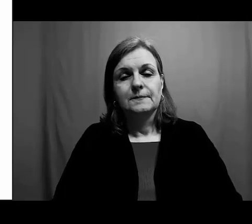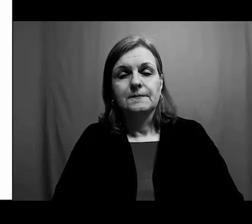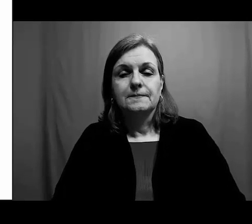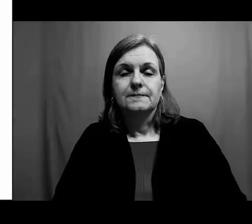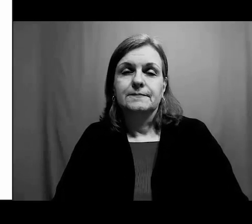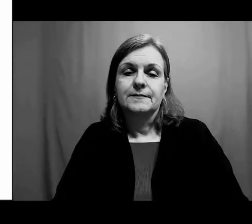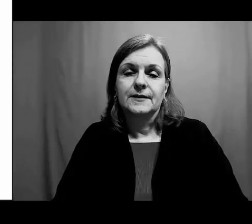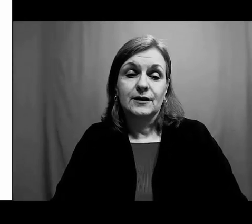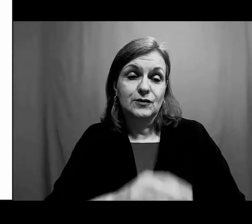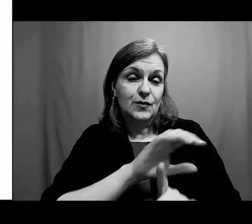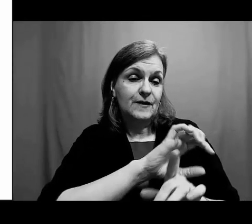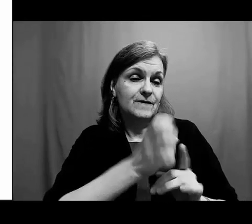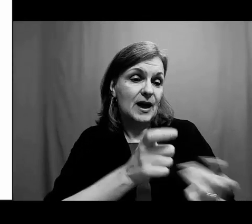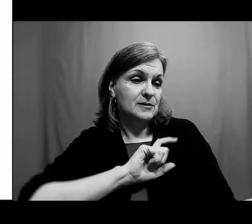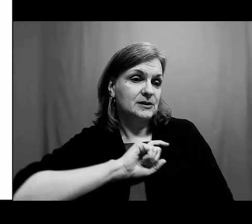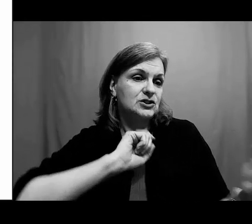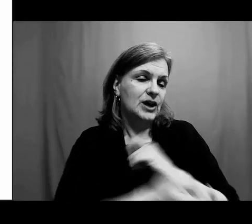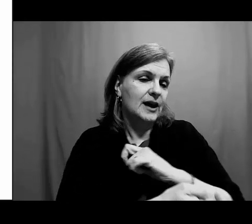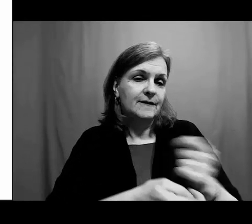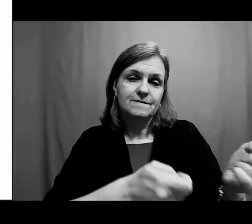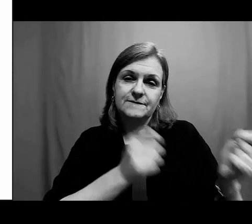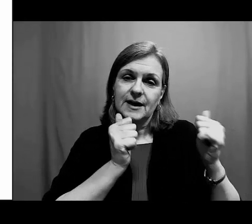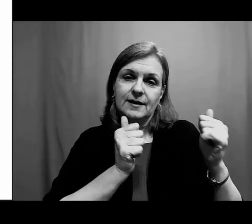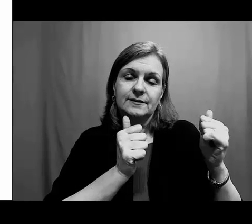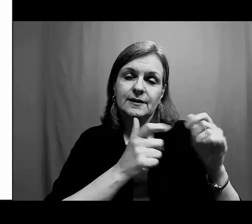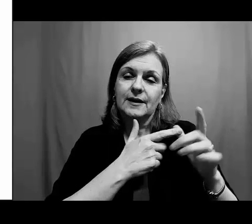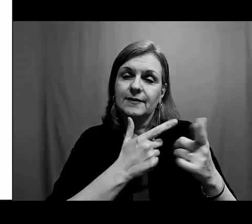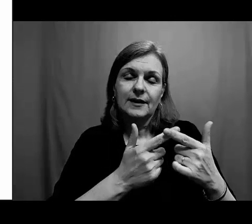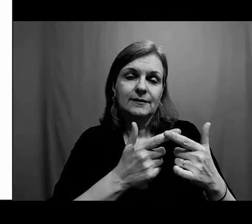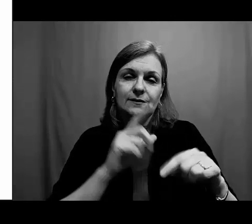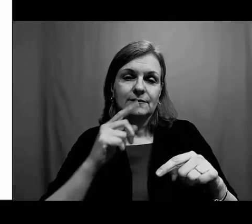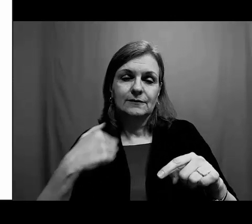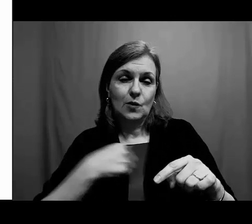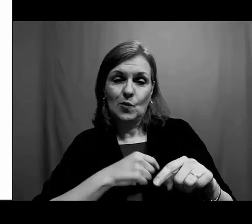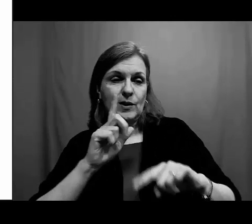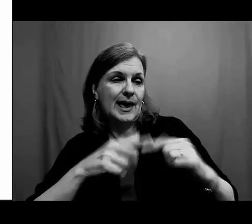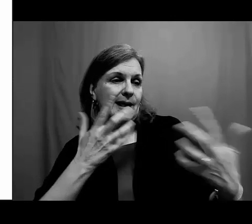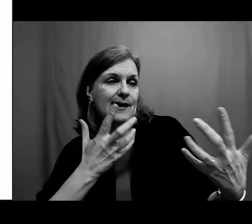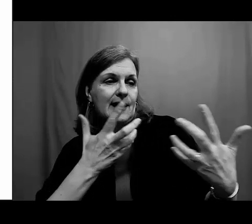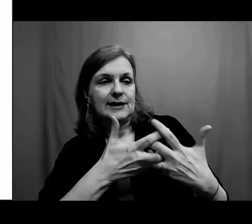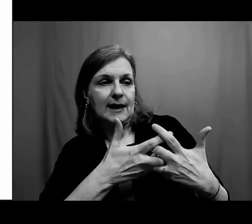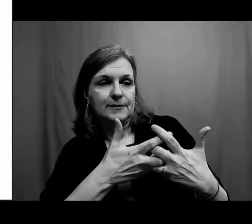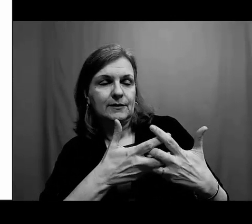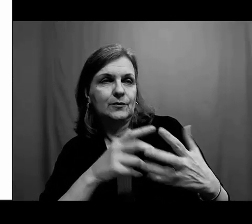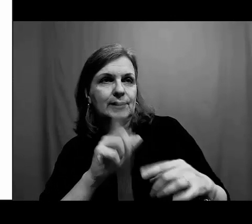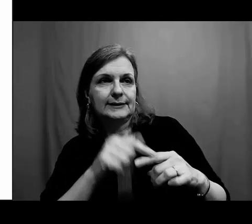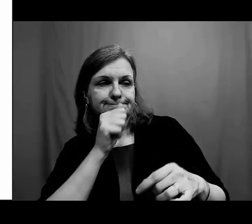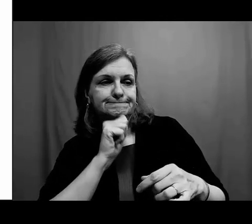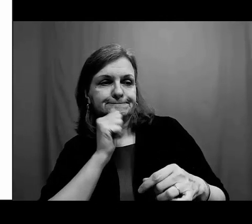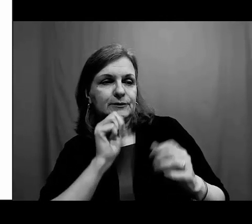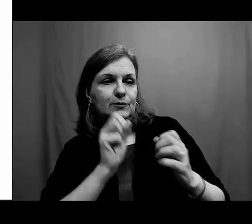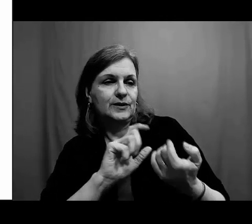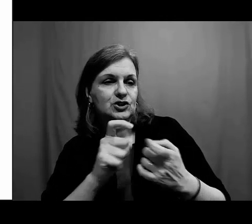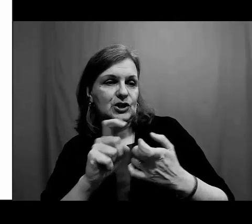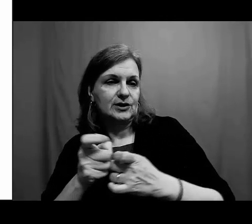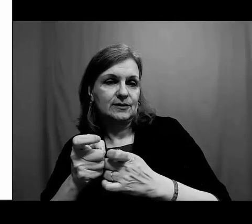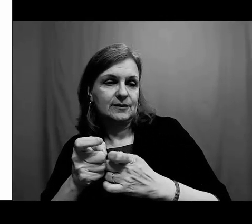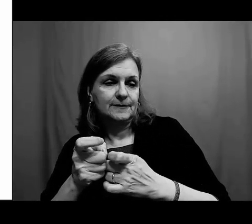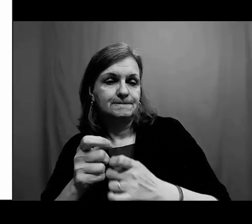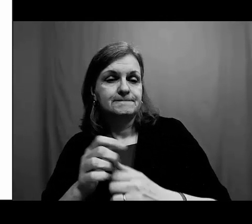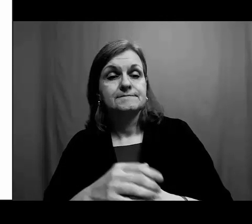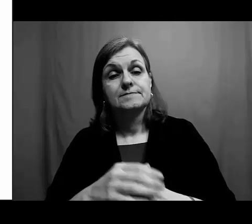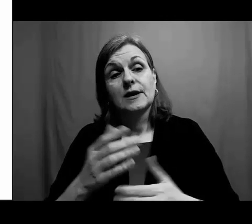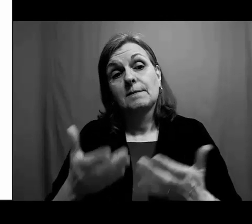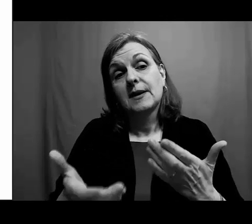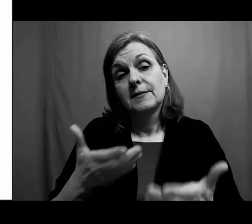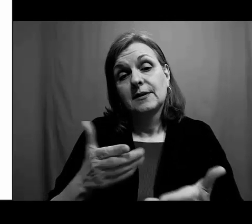So we're changing the environment and the ecosystem so fast that we can't adapt. We can't deal with the changes in the